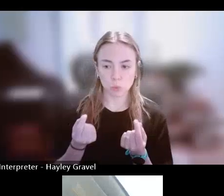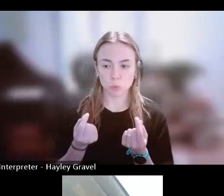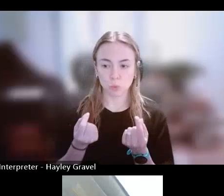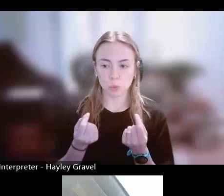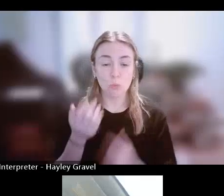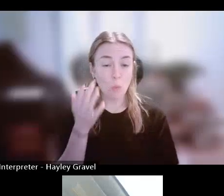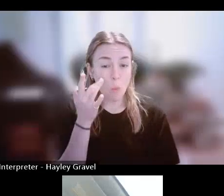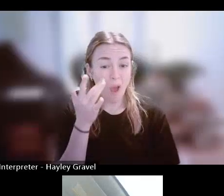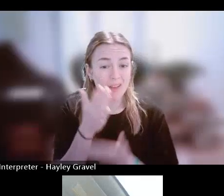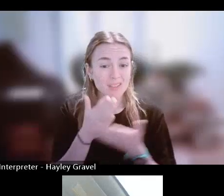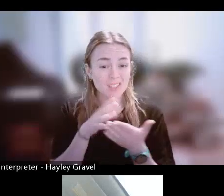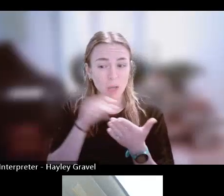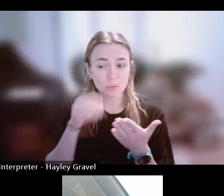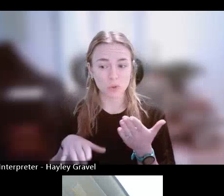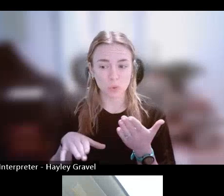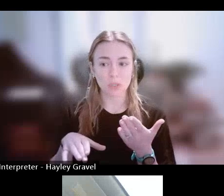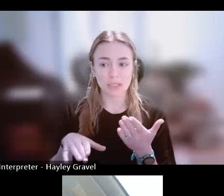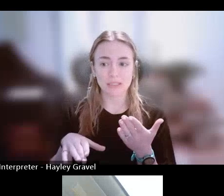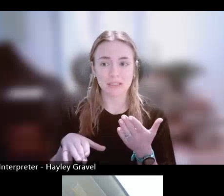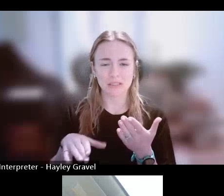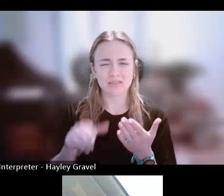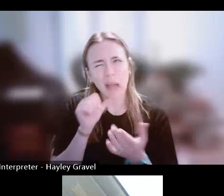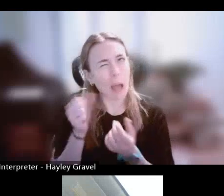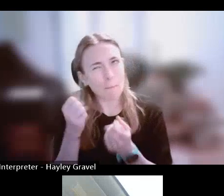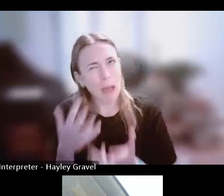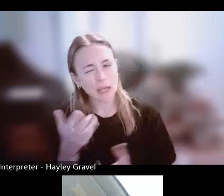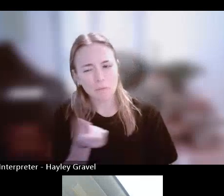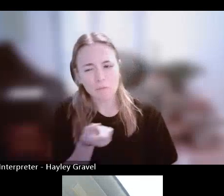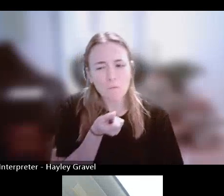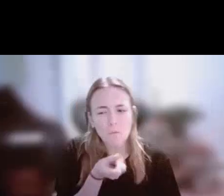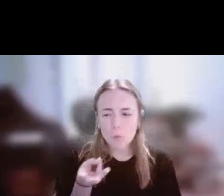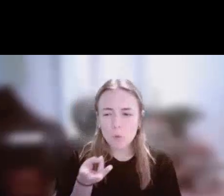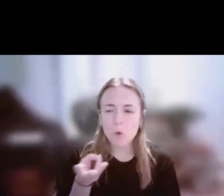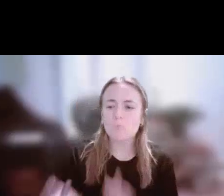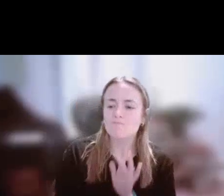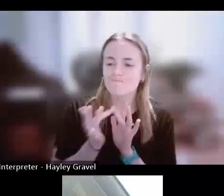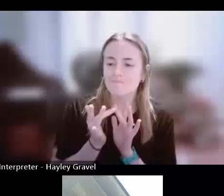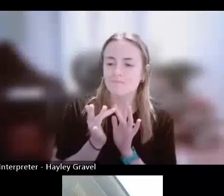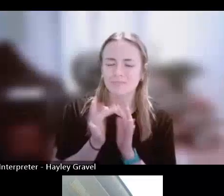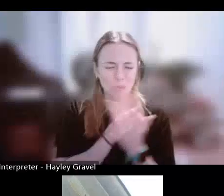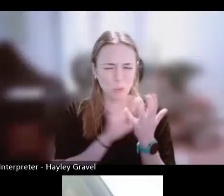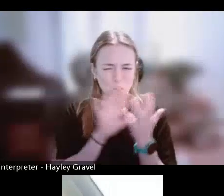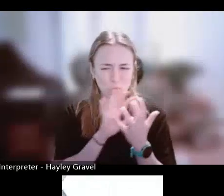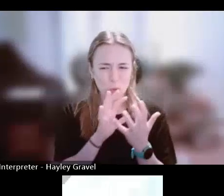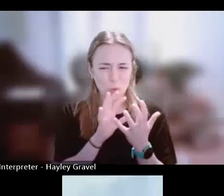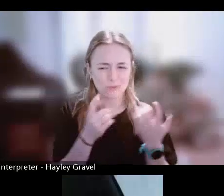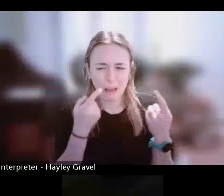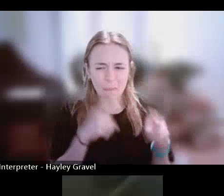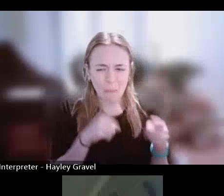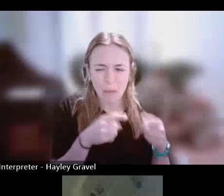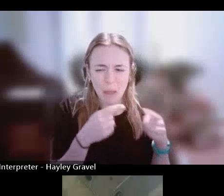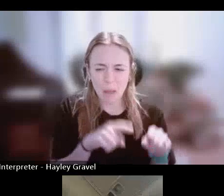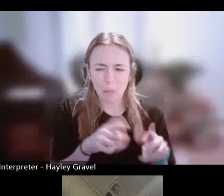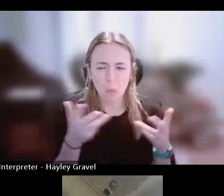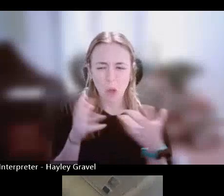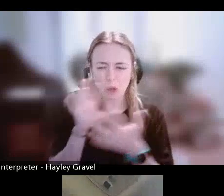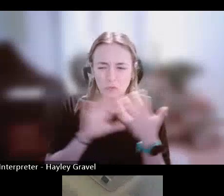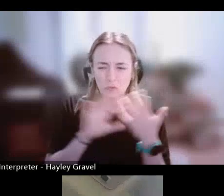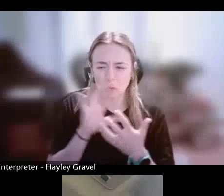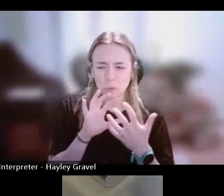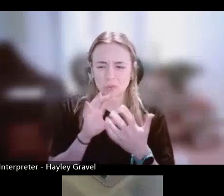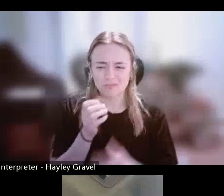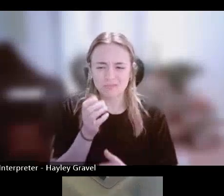a couple of students, not many, but a couple, who are still confused on what's happening. So I'm going